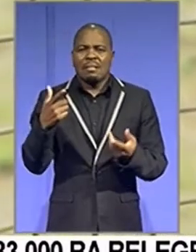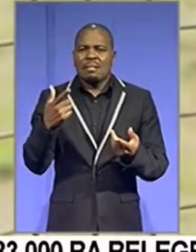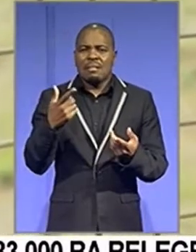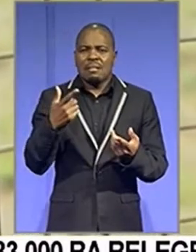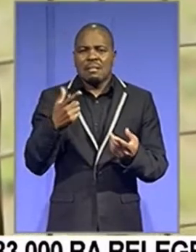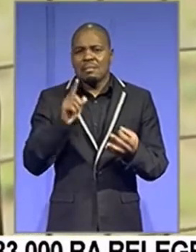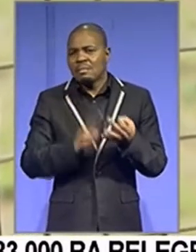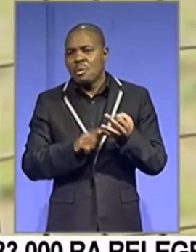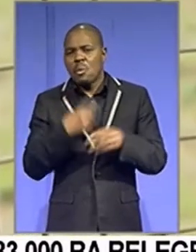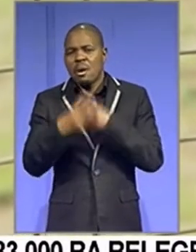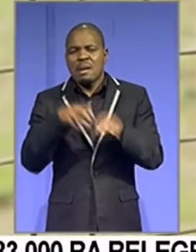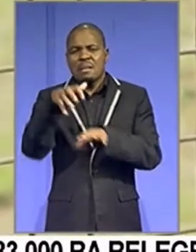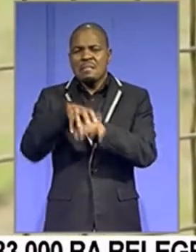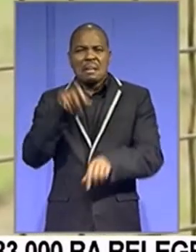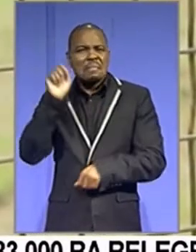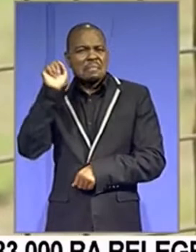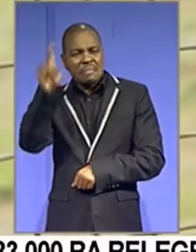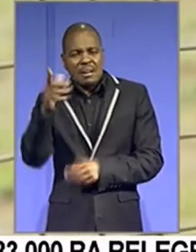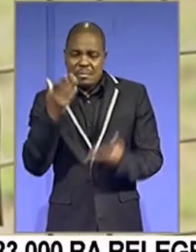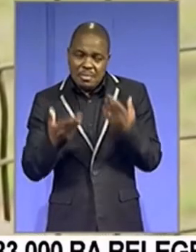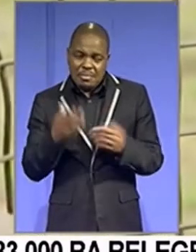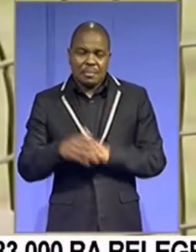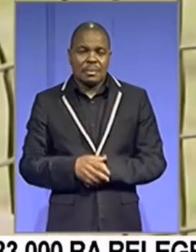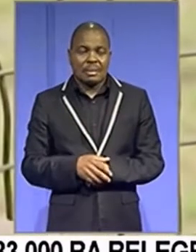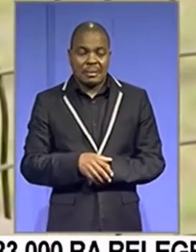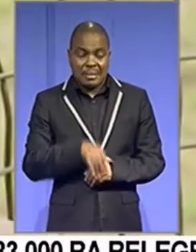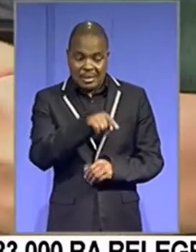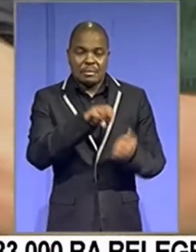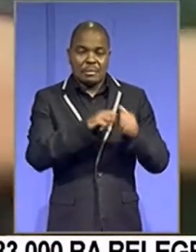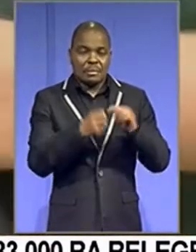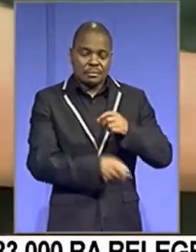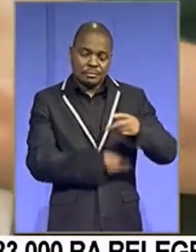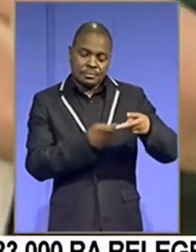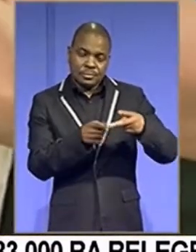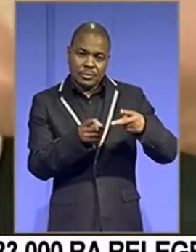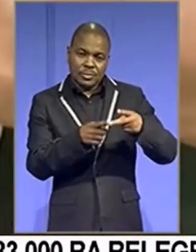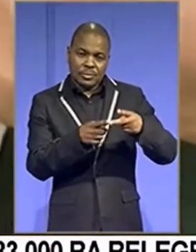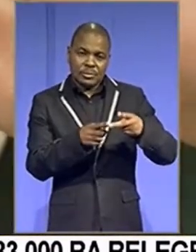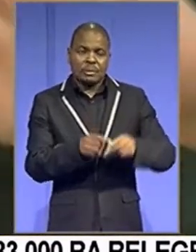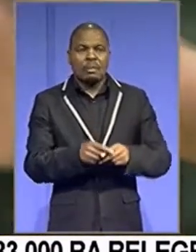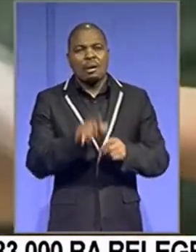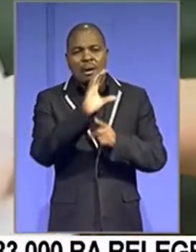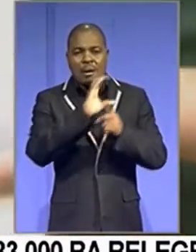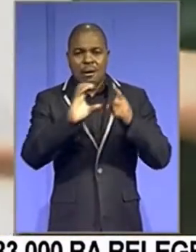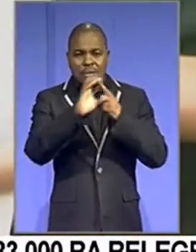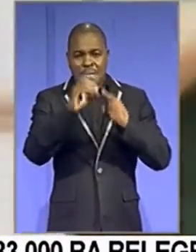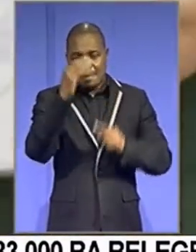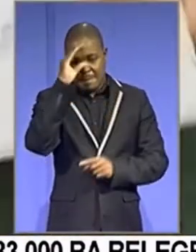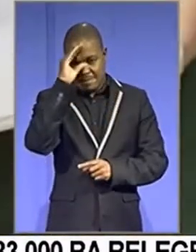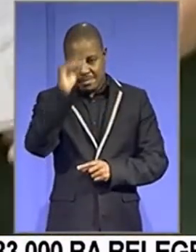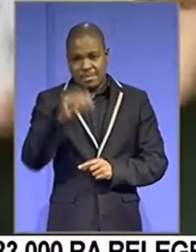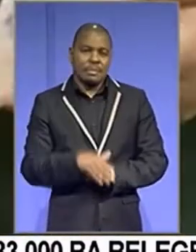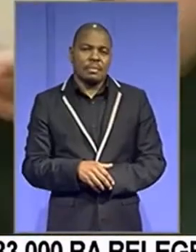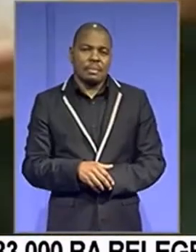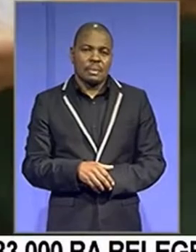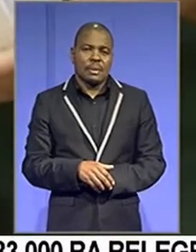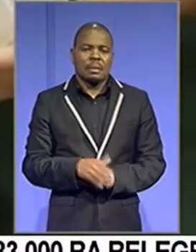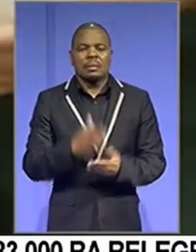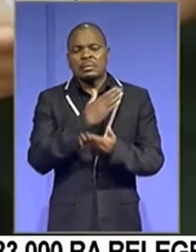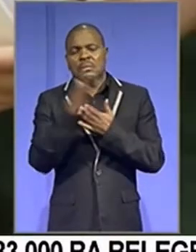wa ba re bereka dipolaseng gole. Se sengwe se se dirang ke taba tsa cultural beliefs. Go nna le ko